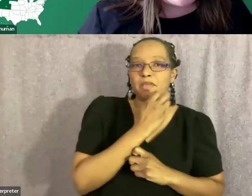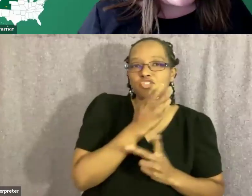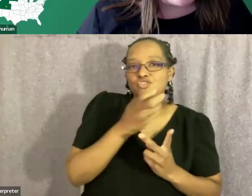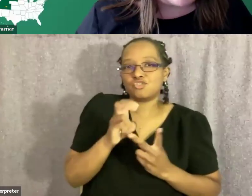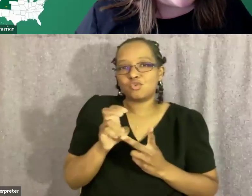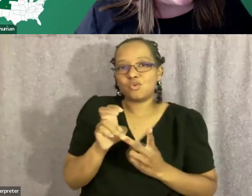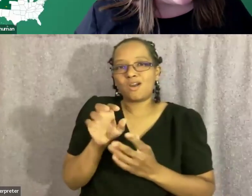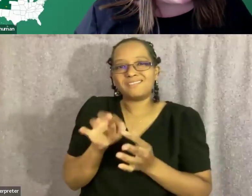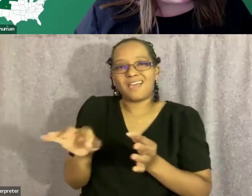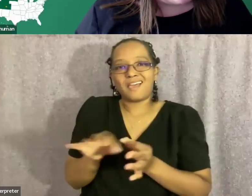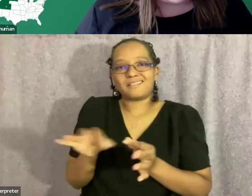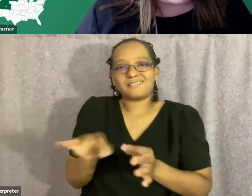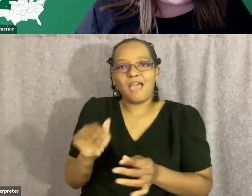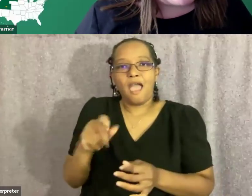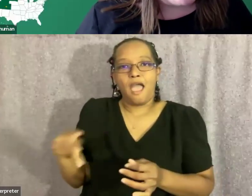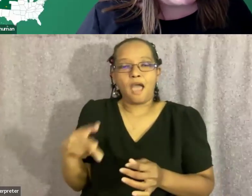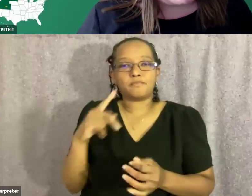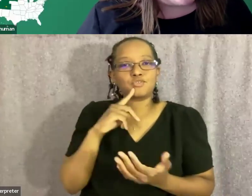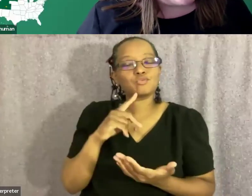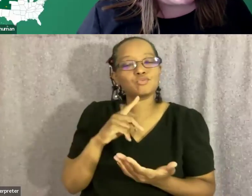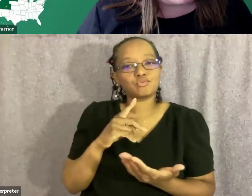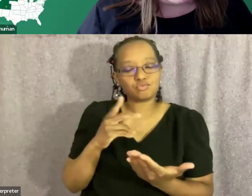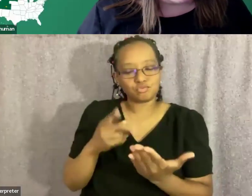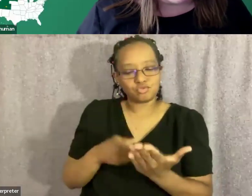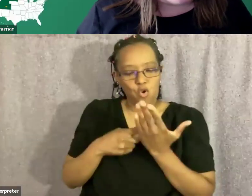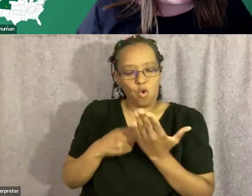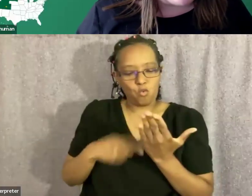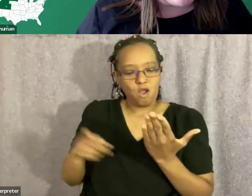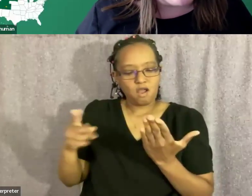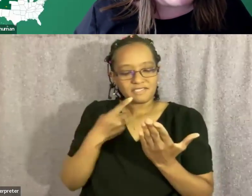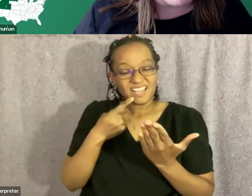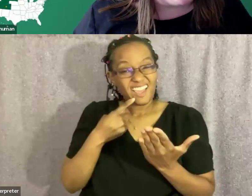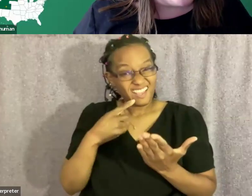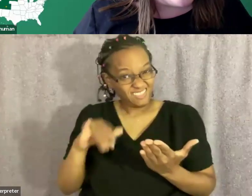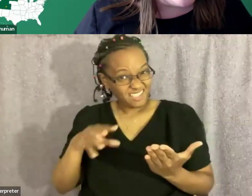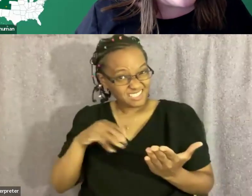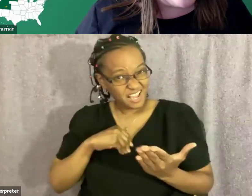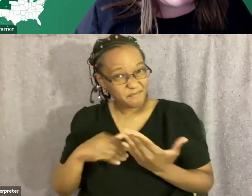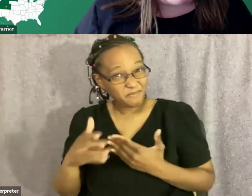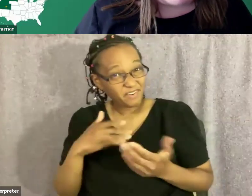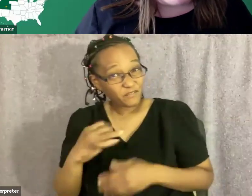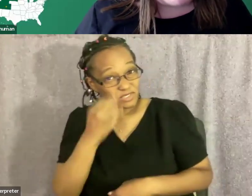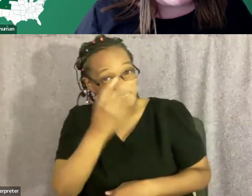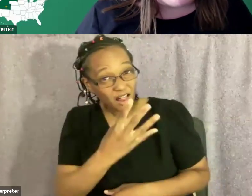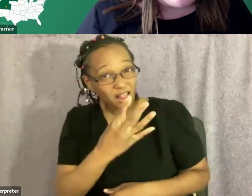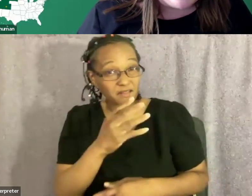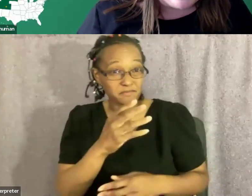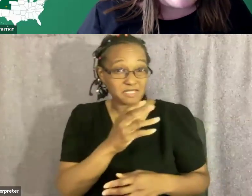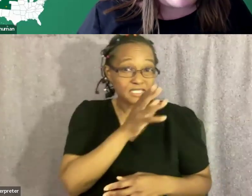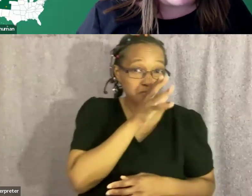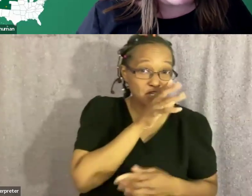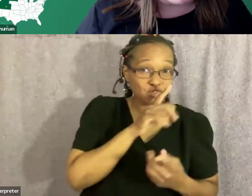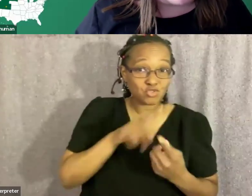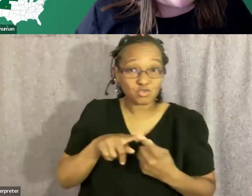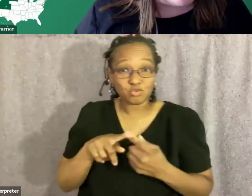said. Is this okay? Even when the patient is told that there could be errors in the speech to text, the patient is